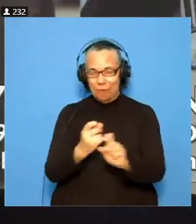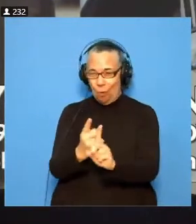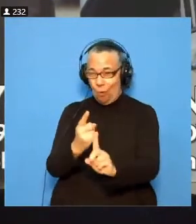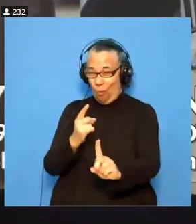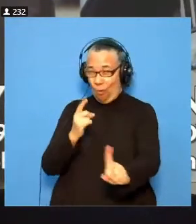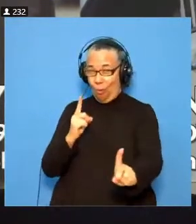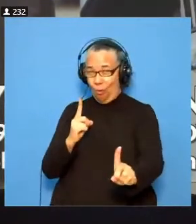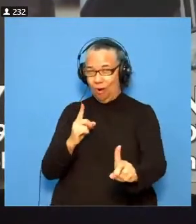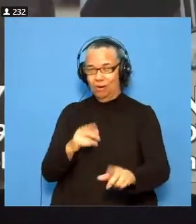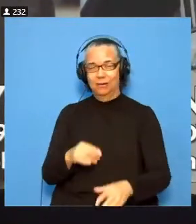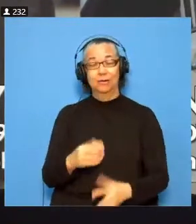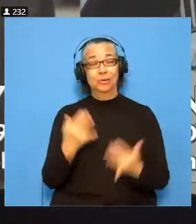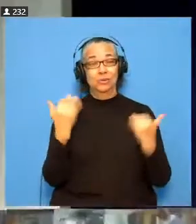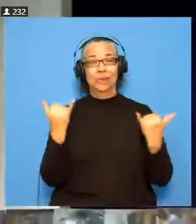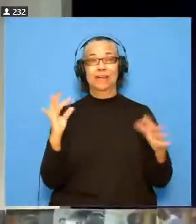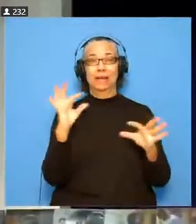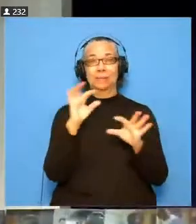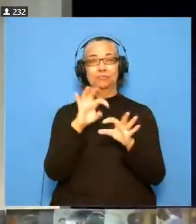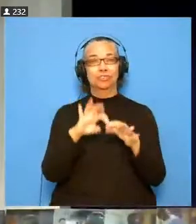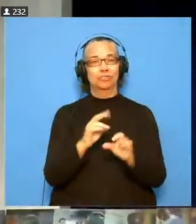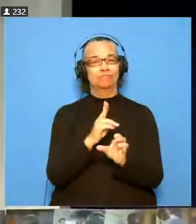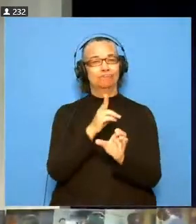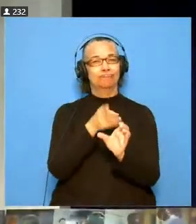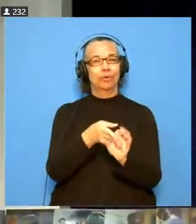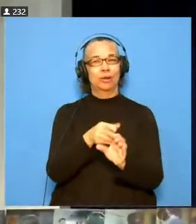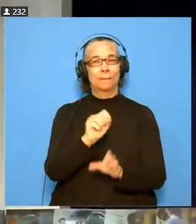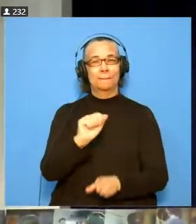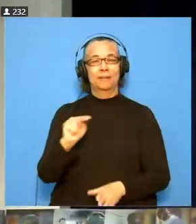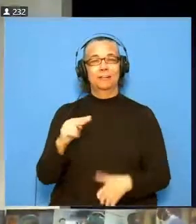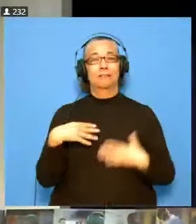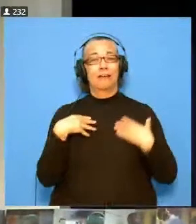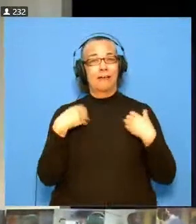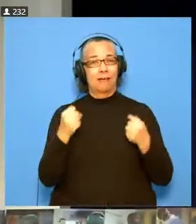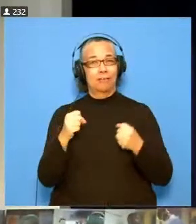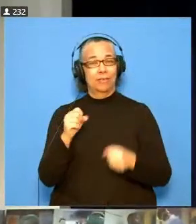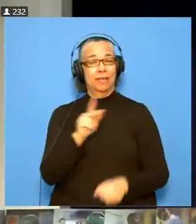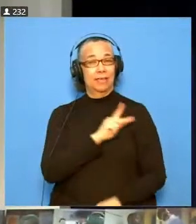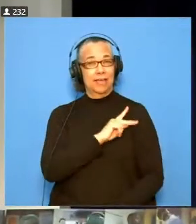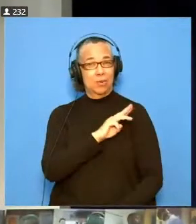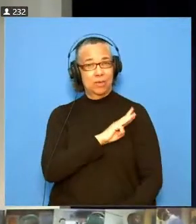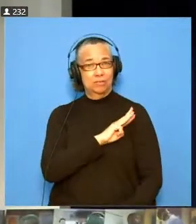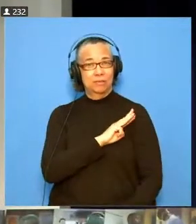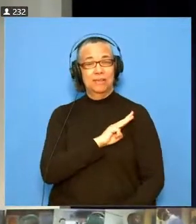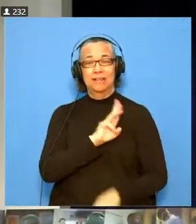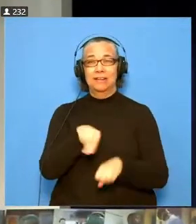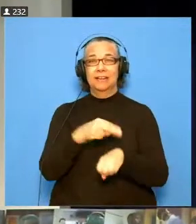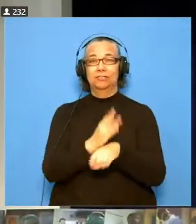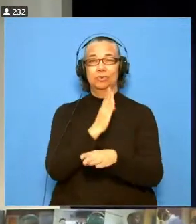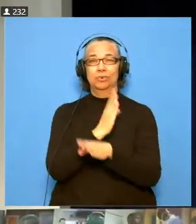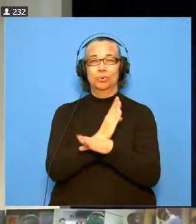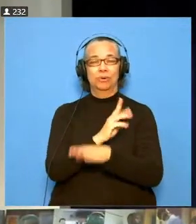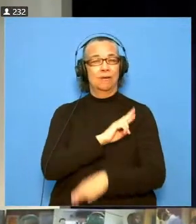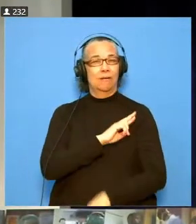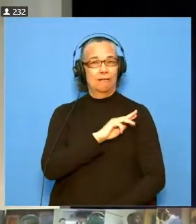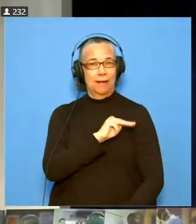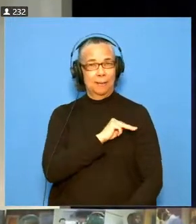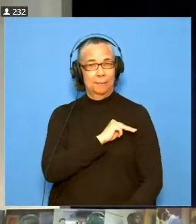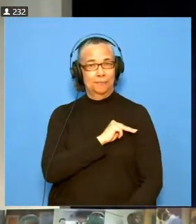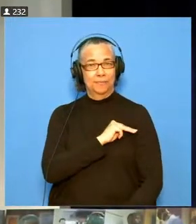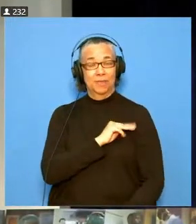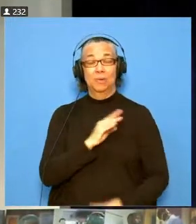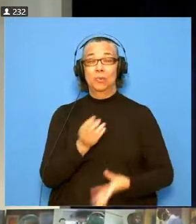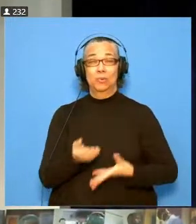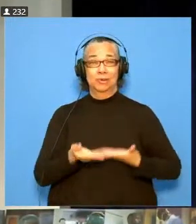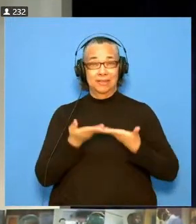joined by the Minister of Health, the Honorable Kim Wilson, and the Minister of National Security, the Honorable Renee Ming, who will each provide updates from